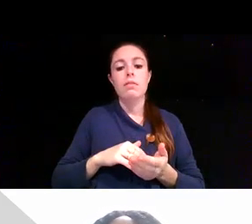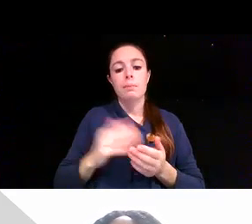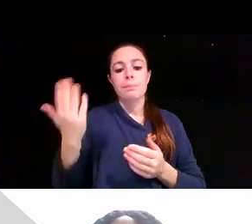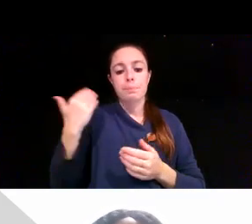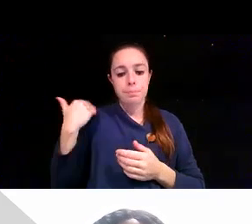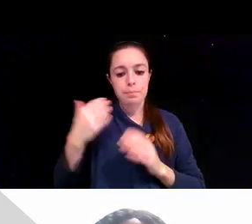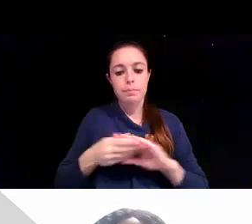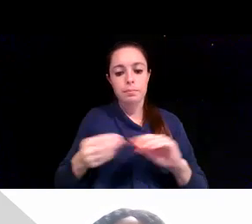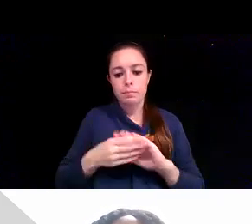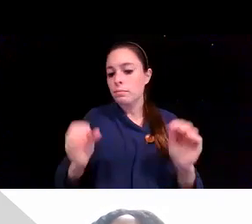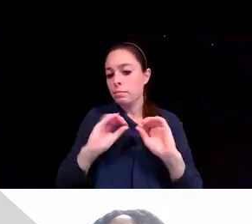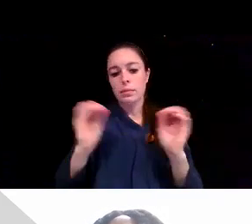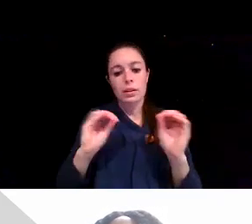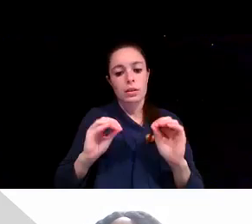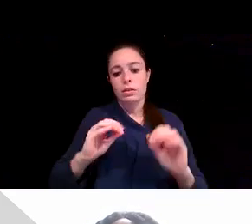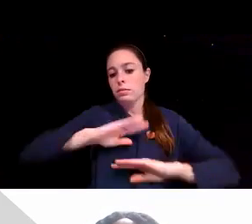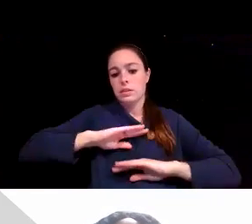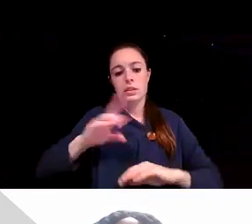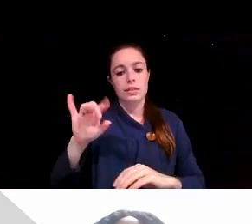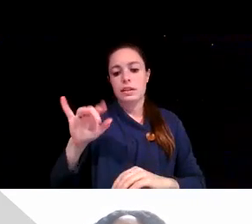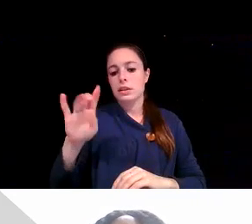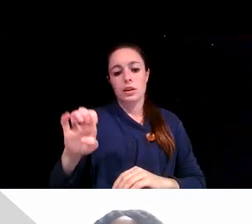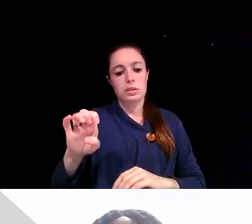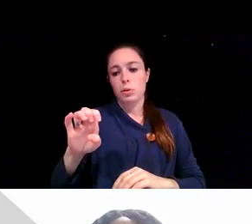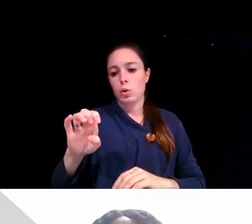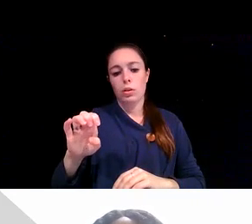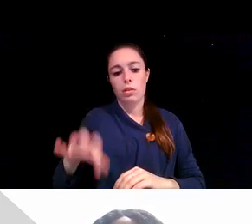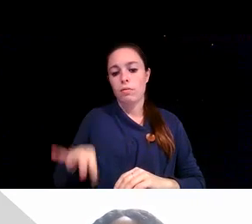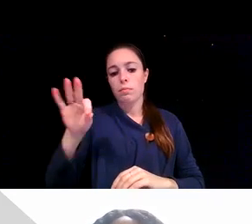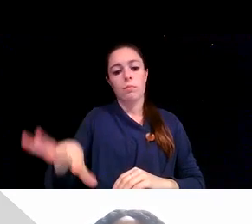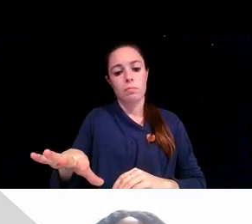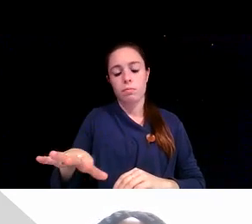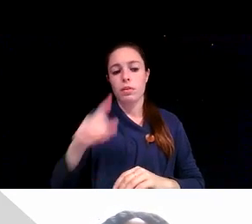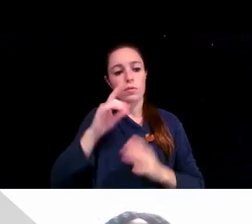is no deductible under the Essential Plan program.